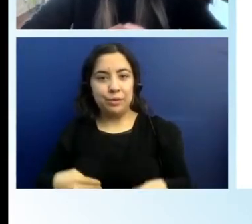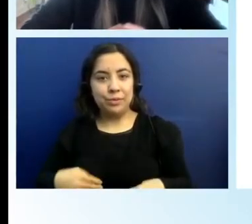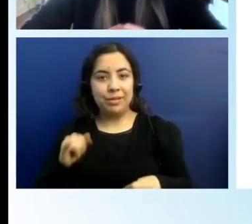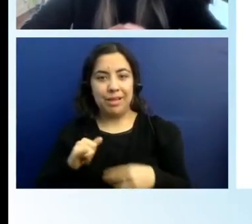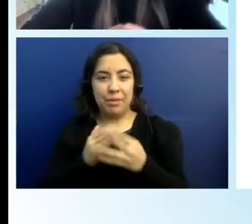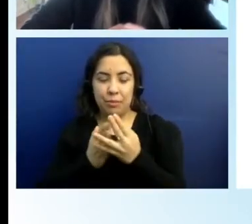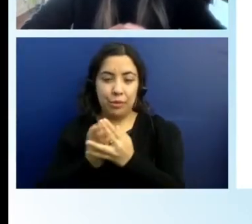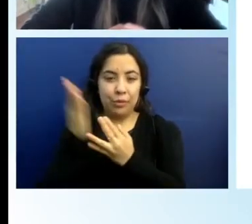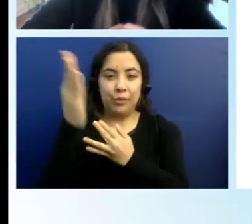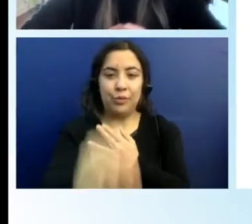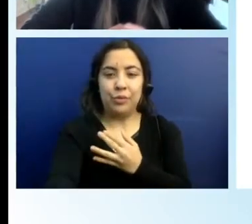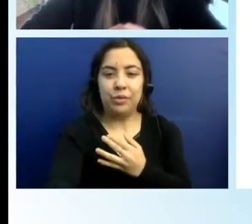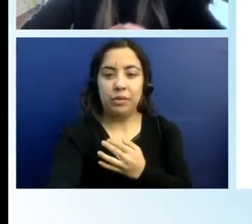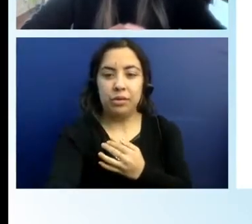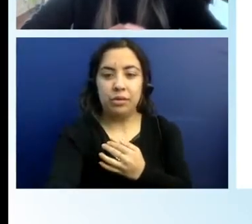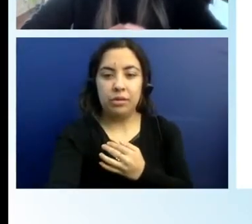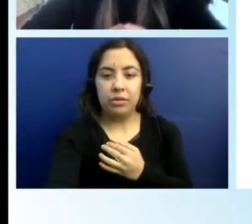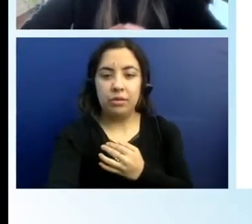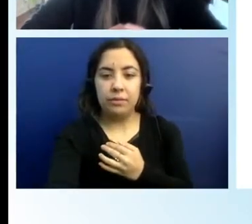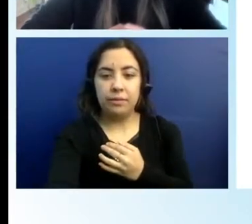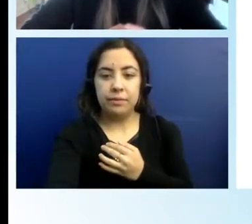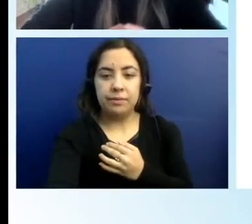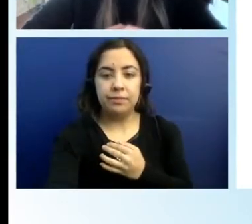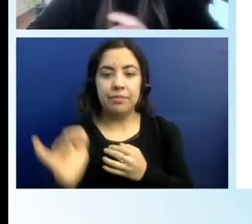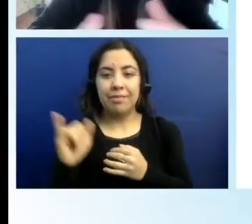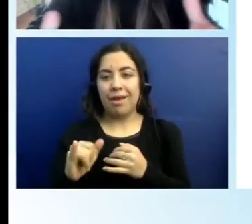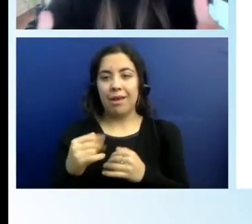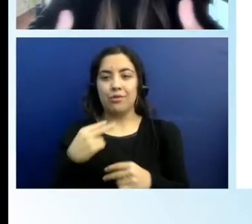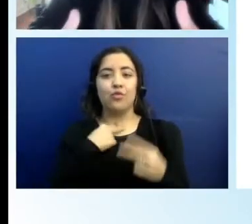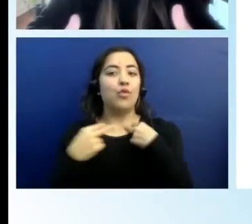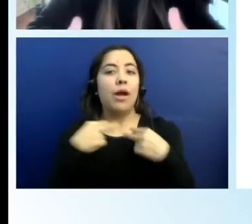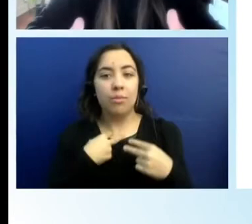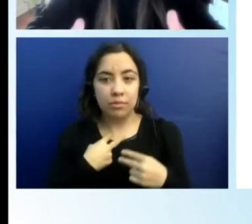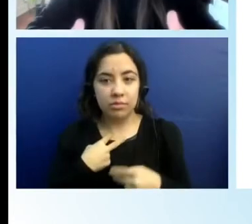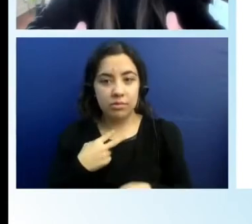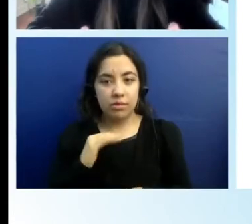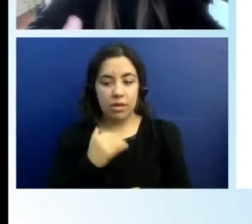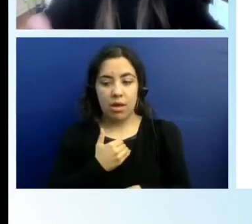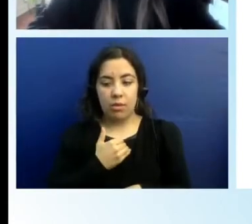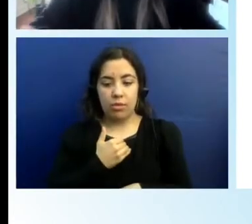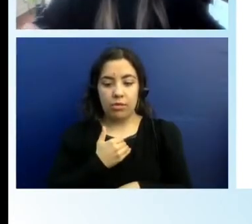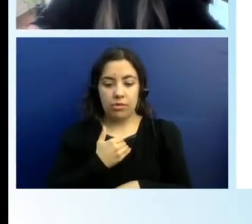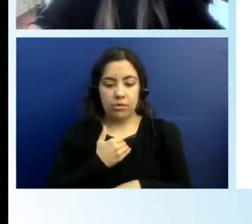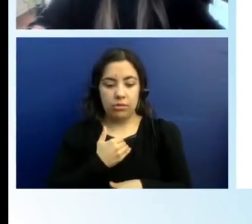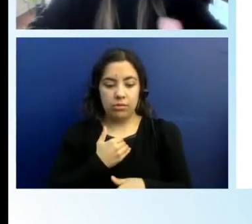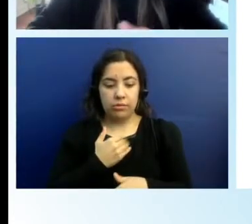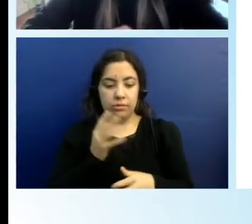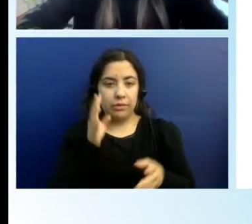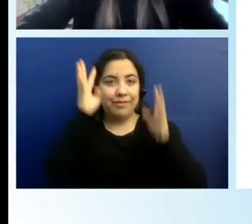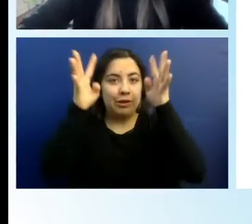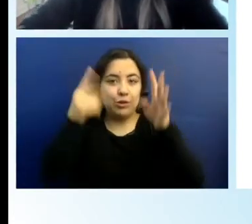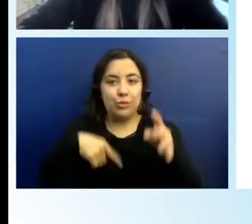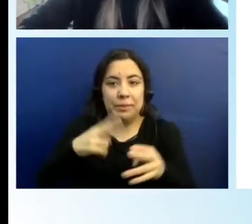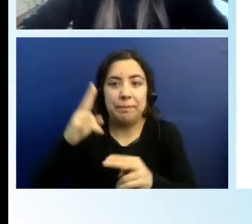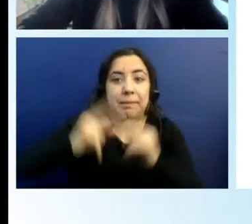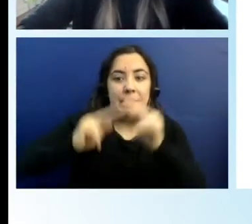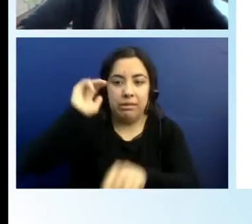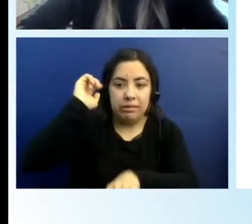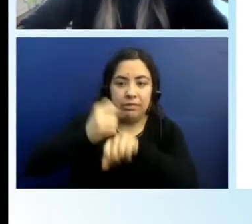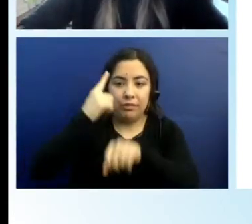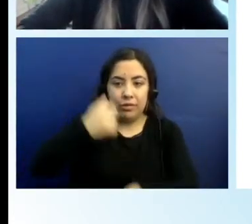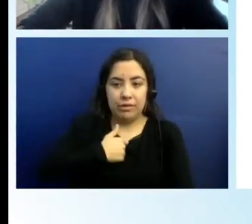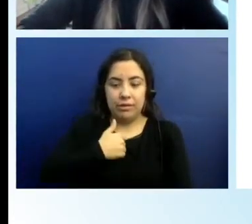traps, the conventions that we build for ourselves. Like, for instance, this corner of